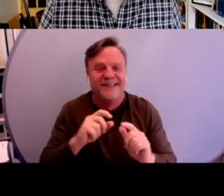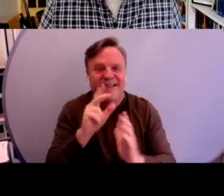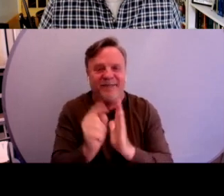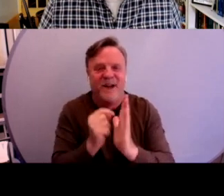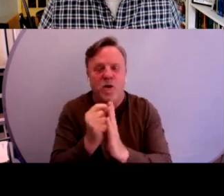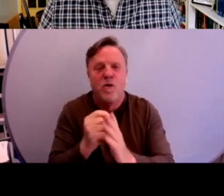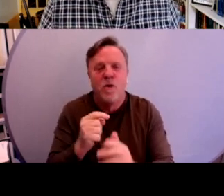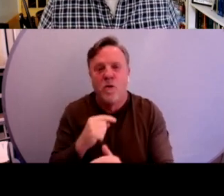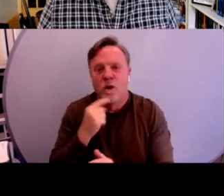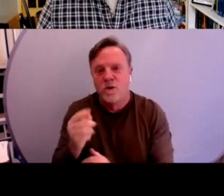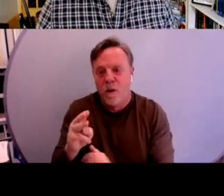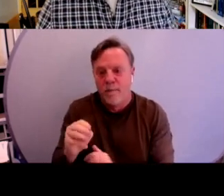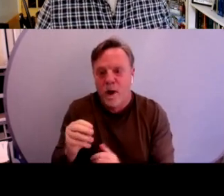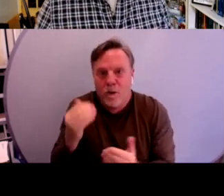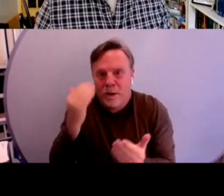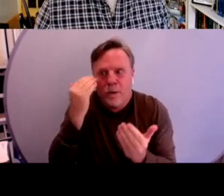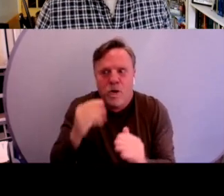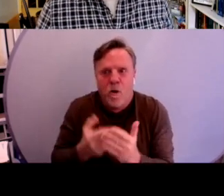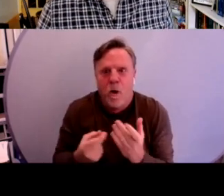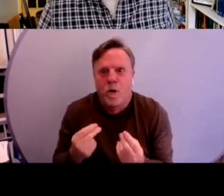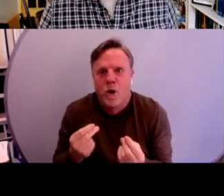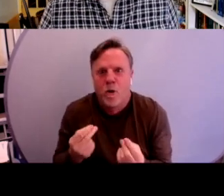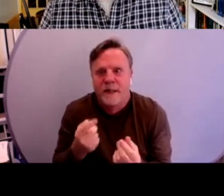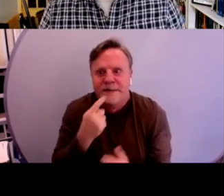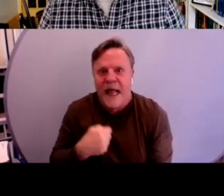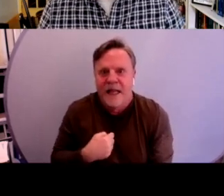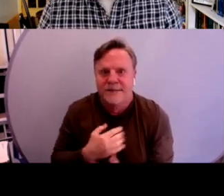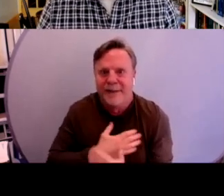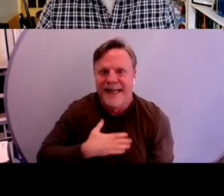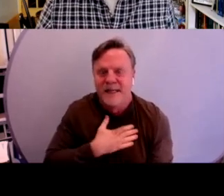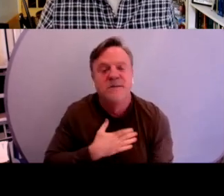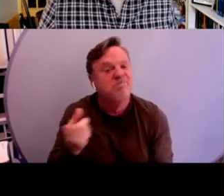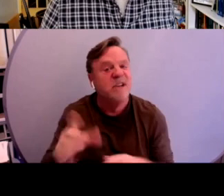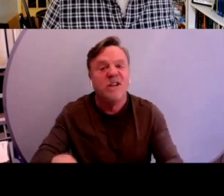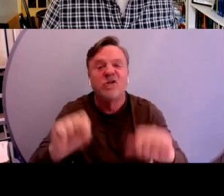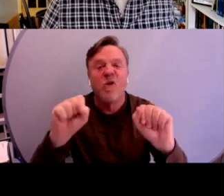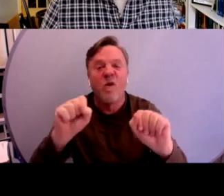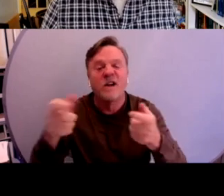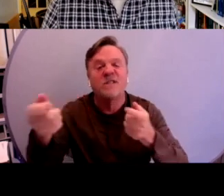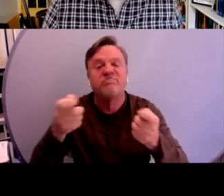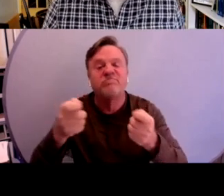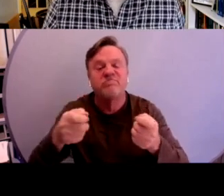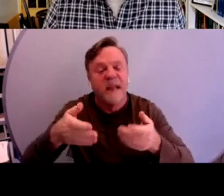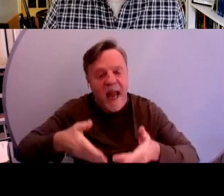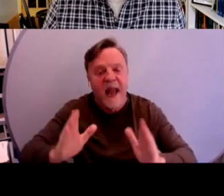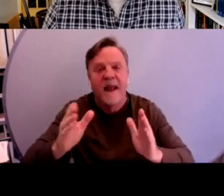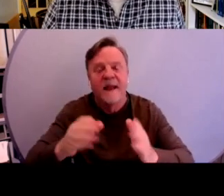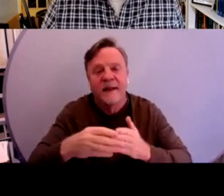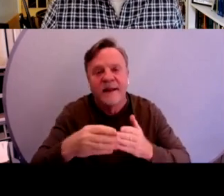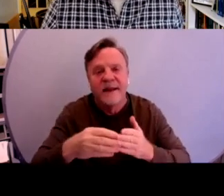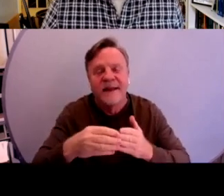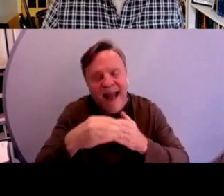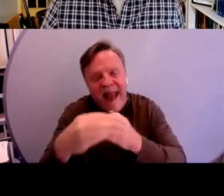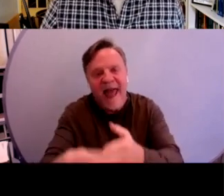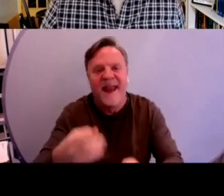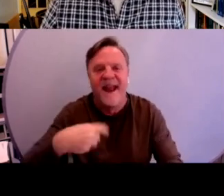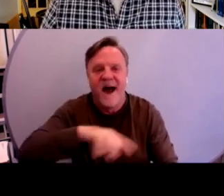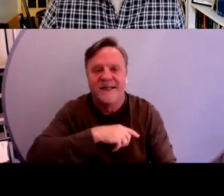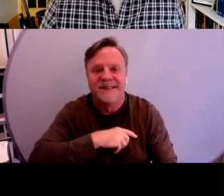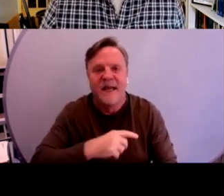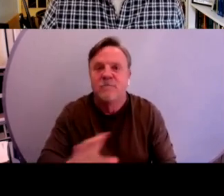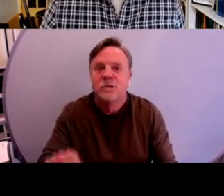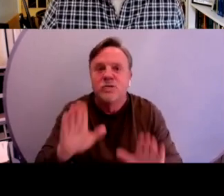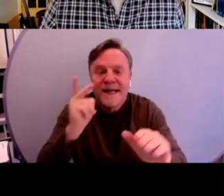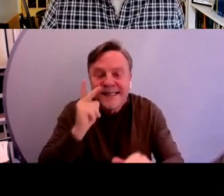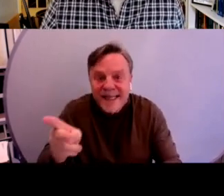said to Mo, like, we don't know what we're doing, please tell us. And he just took over and he let us lead. And it was really great to see him as the expert